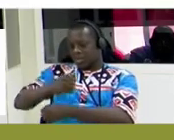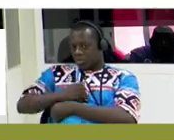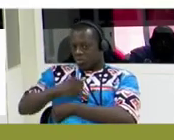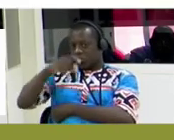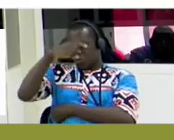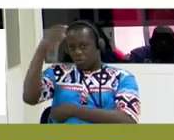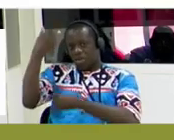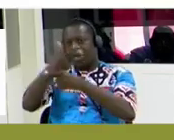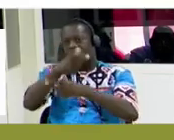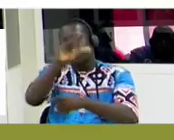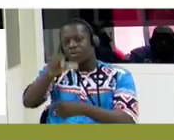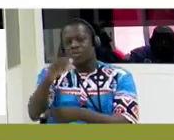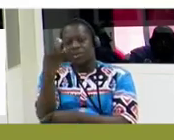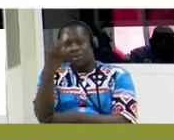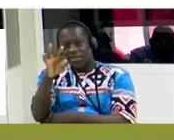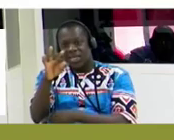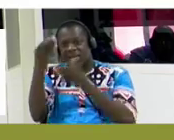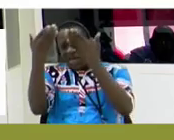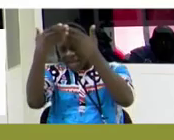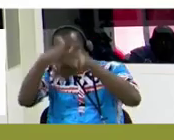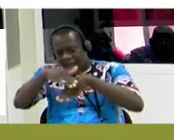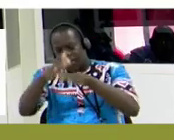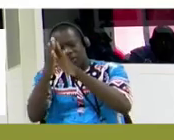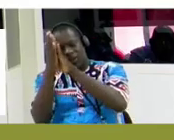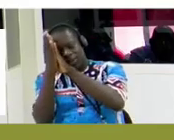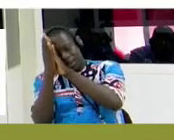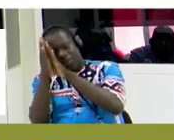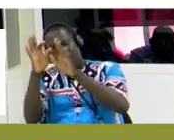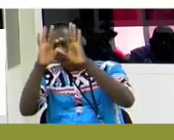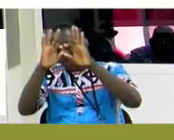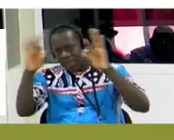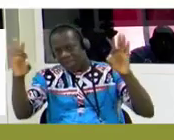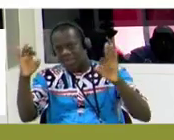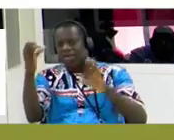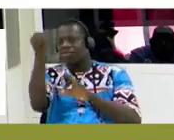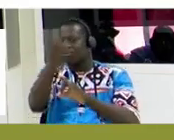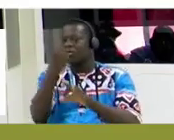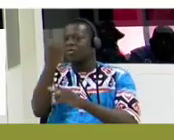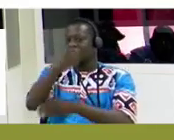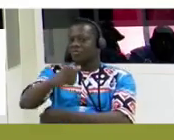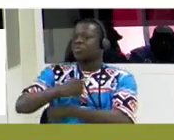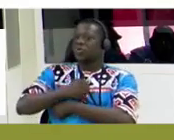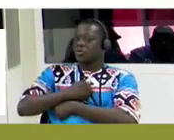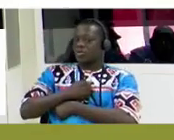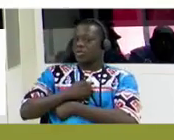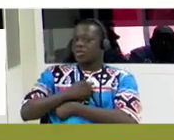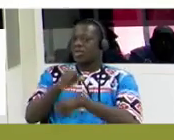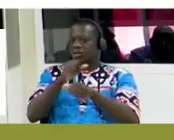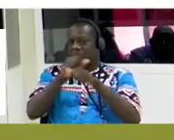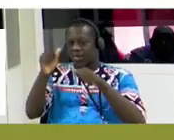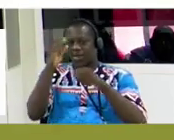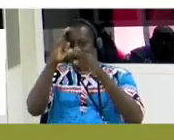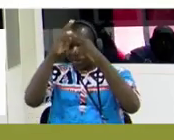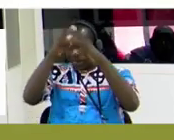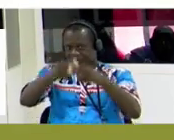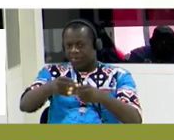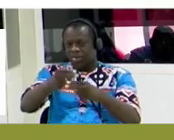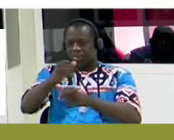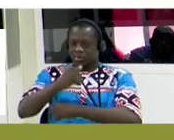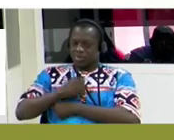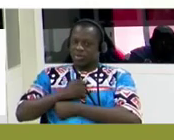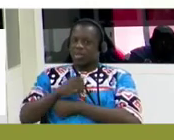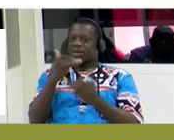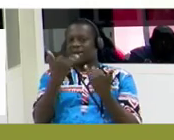can sleep, it's because of the security. So let's give respect to the security. So, Mr.